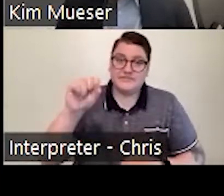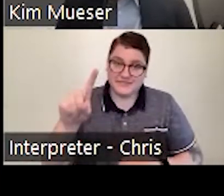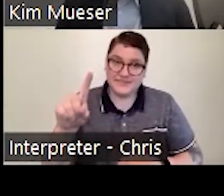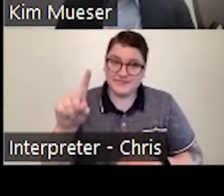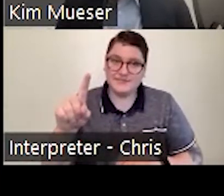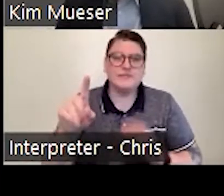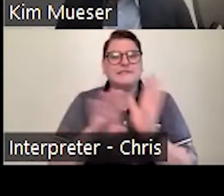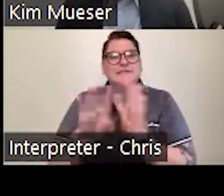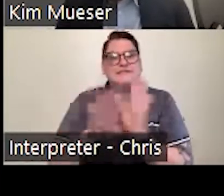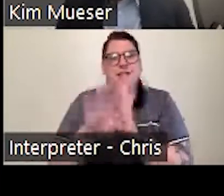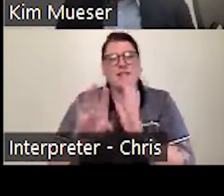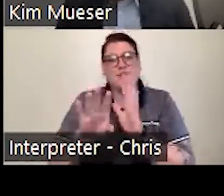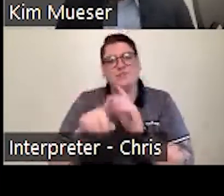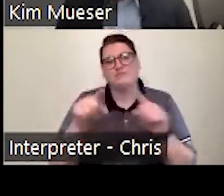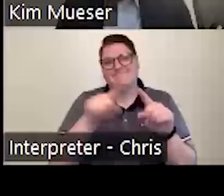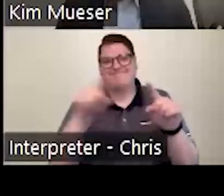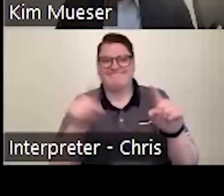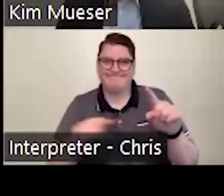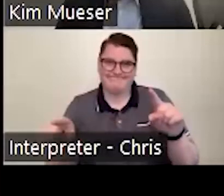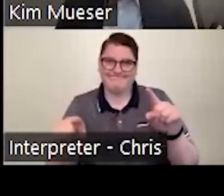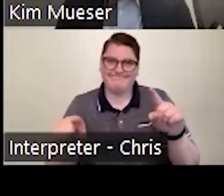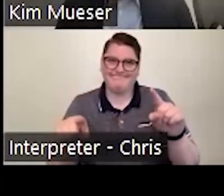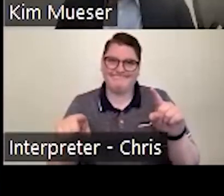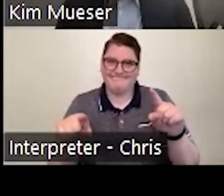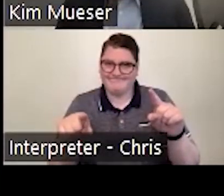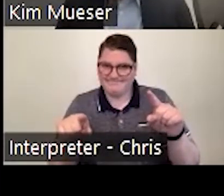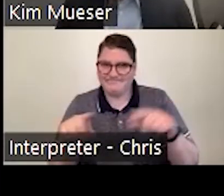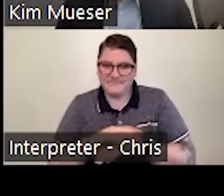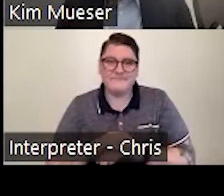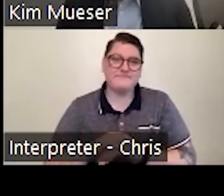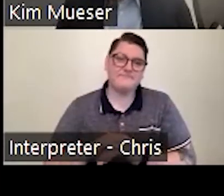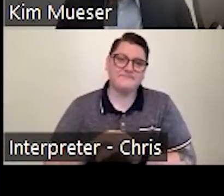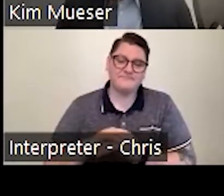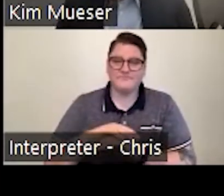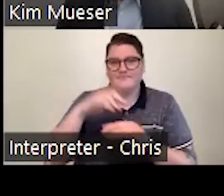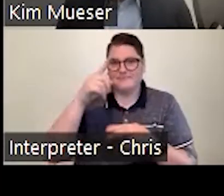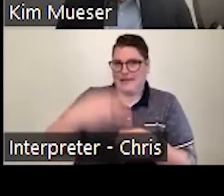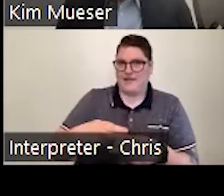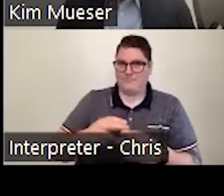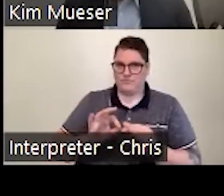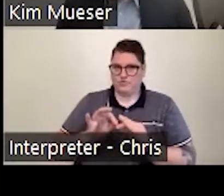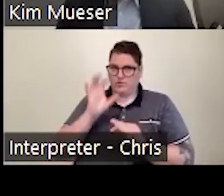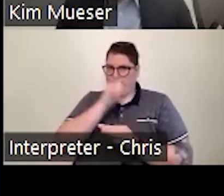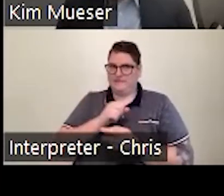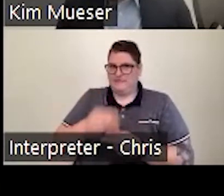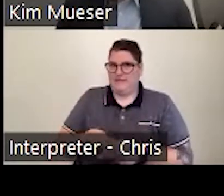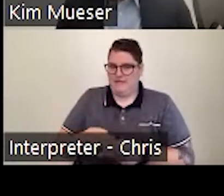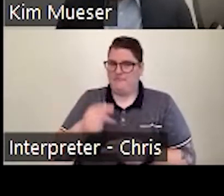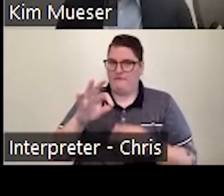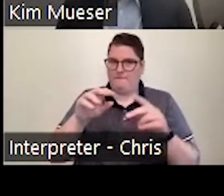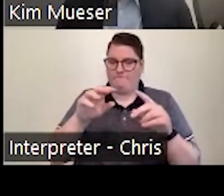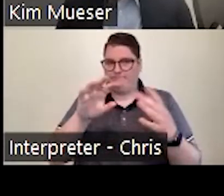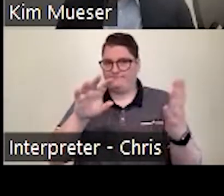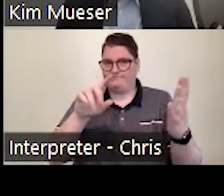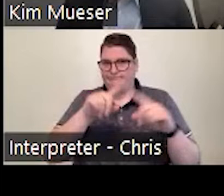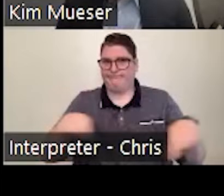a Lieberman-esque, in honor of our departed friend and colleague, Bob Lieberman, passed away last summer,